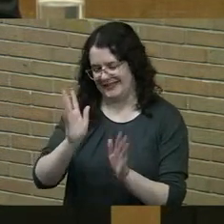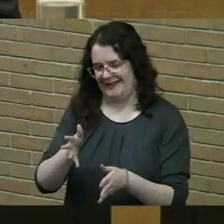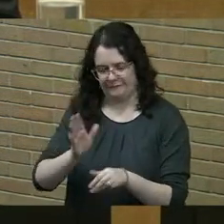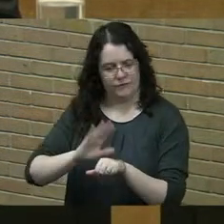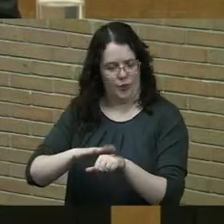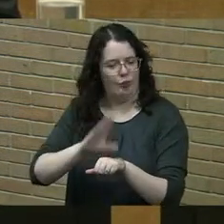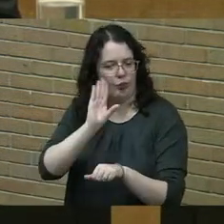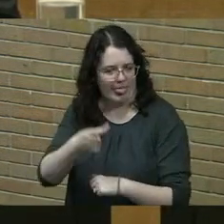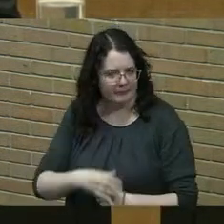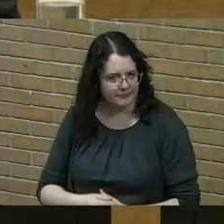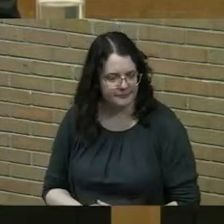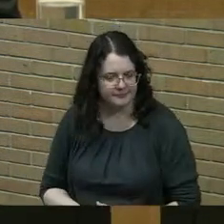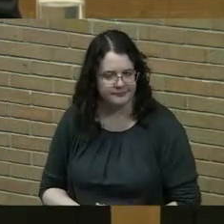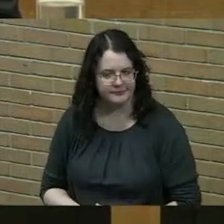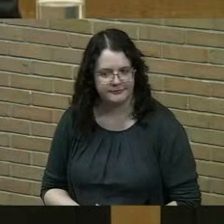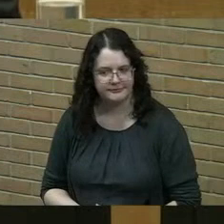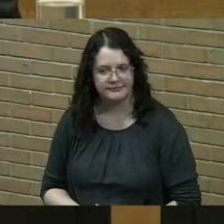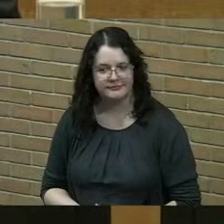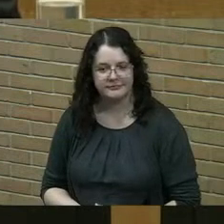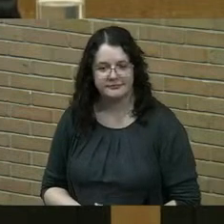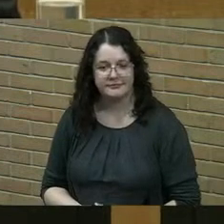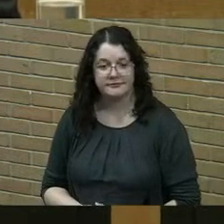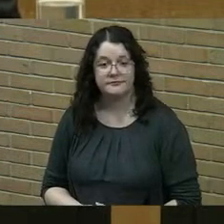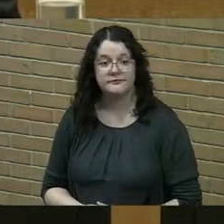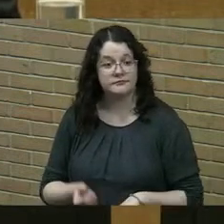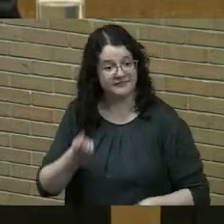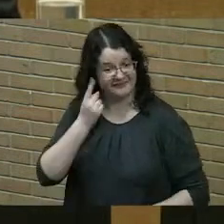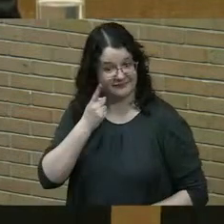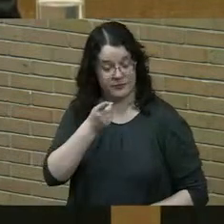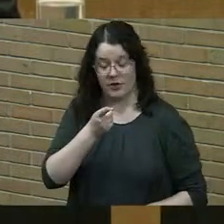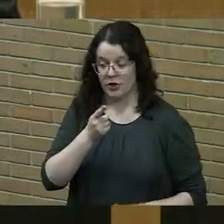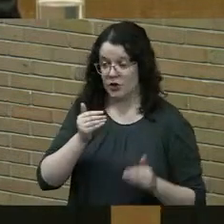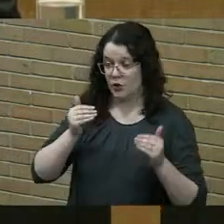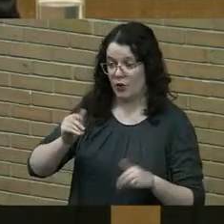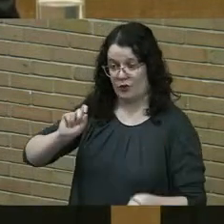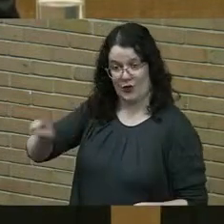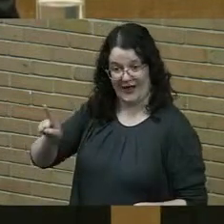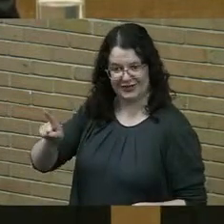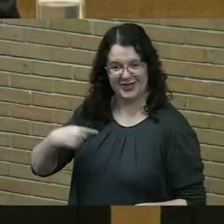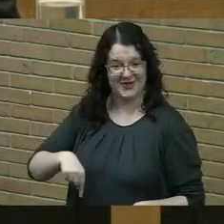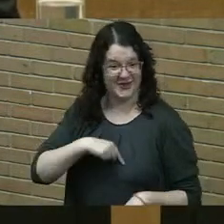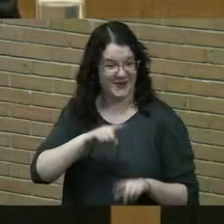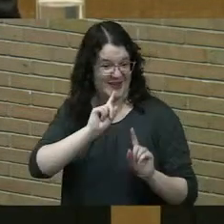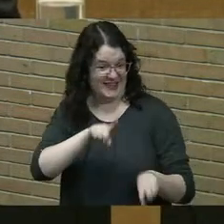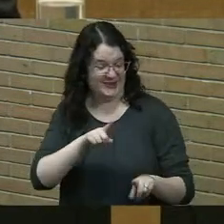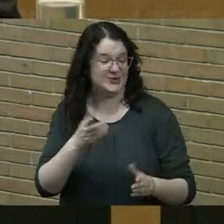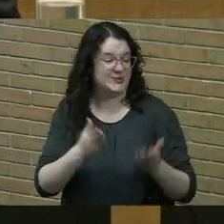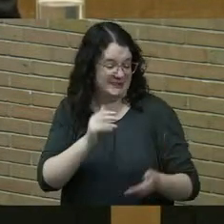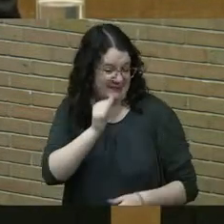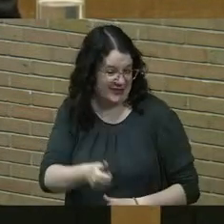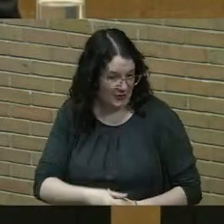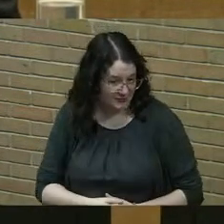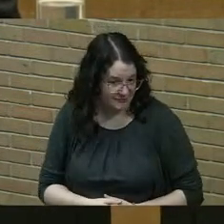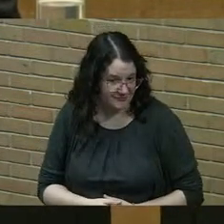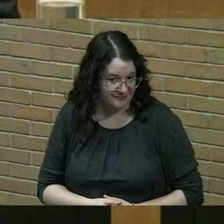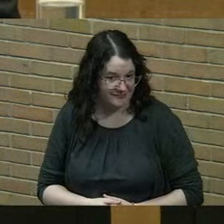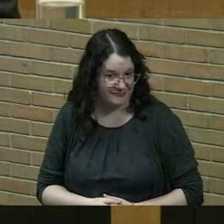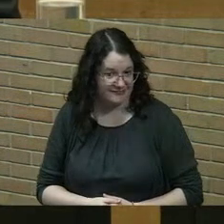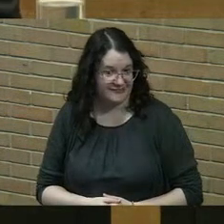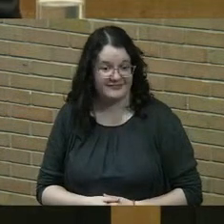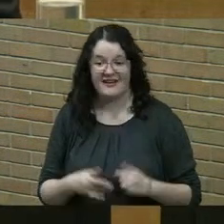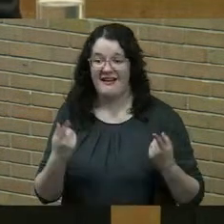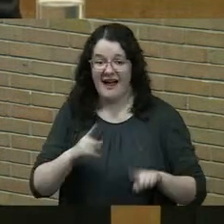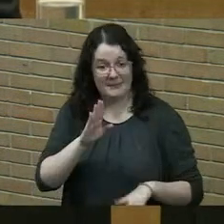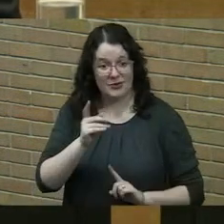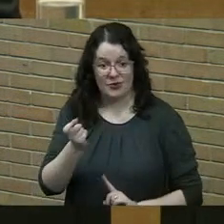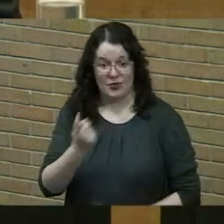warning before your time expires. We may not be able to answer questions that you may ask, particularly if